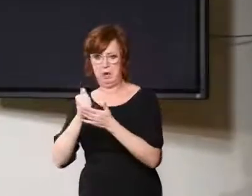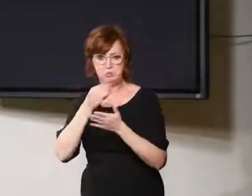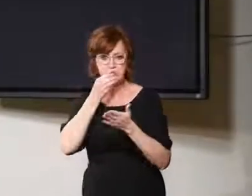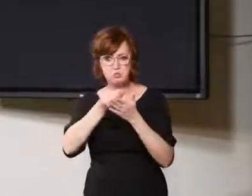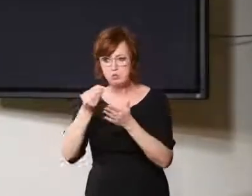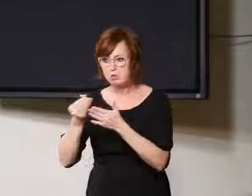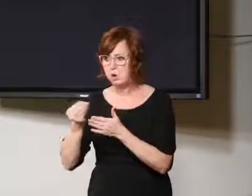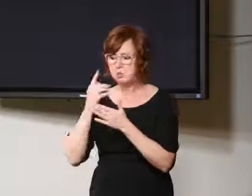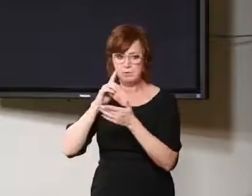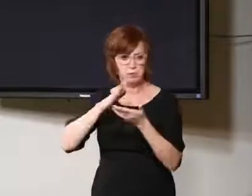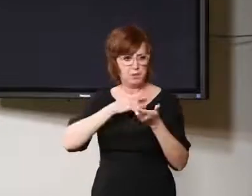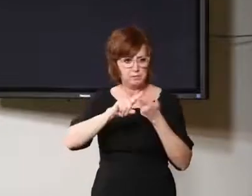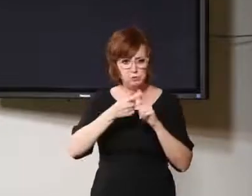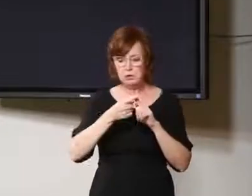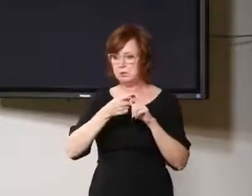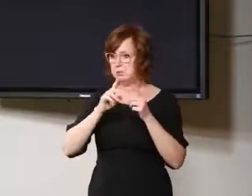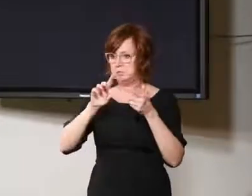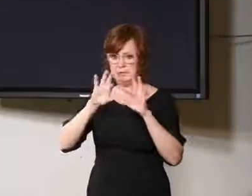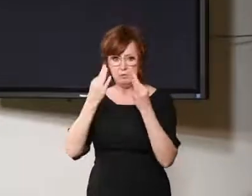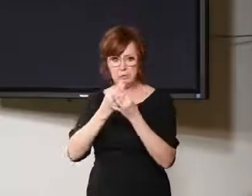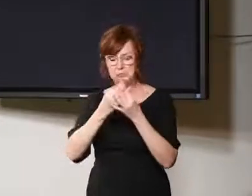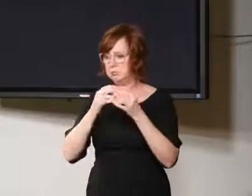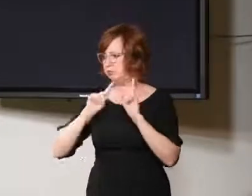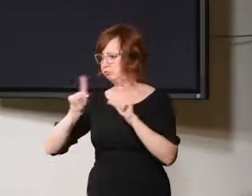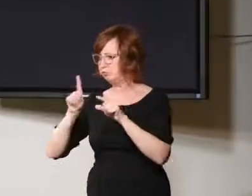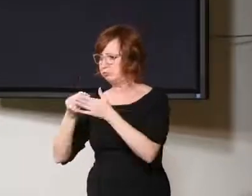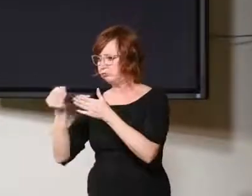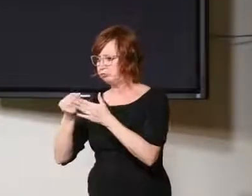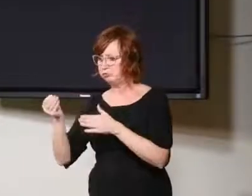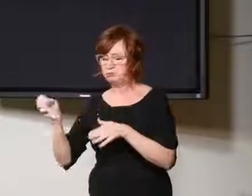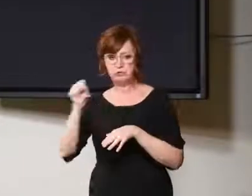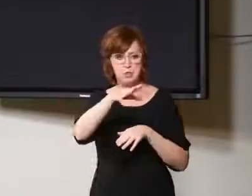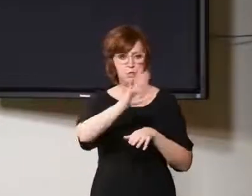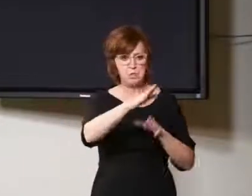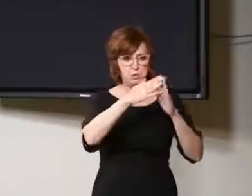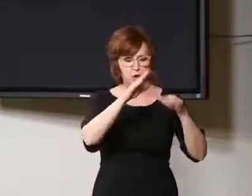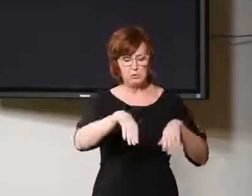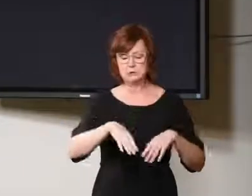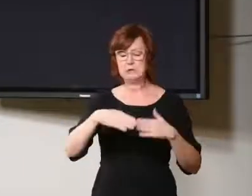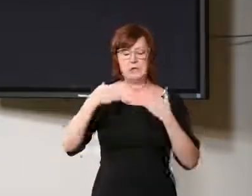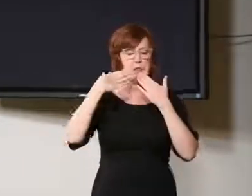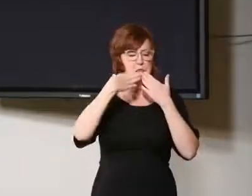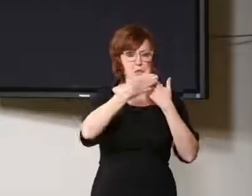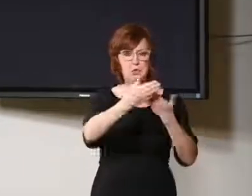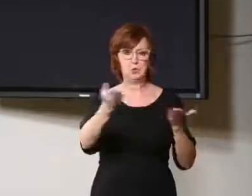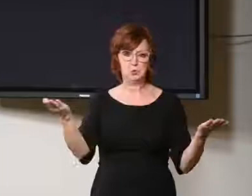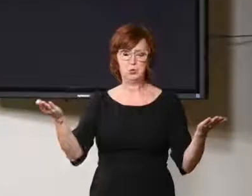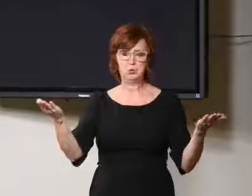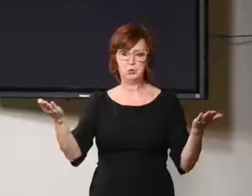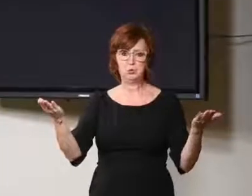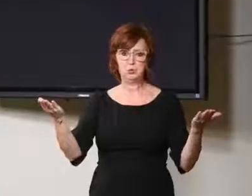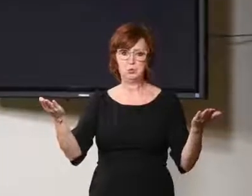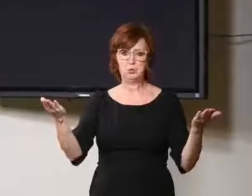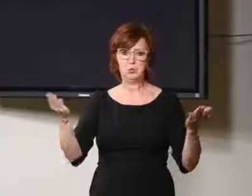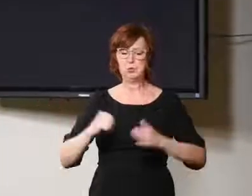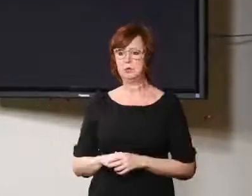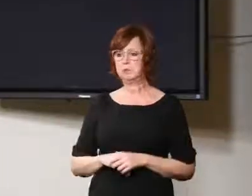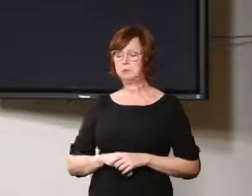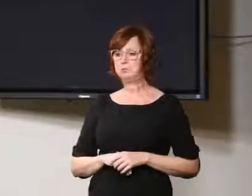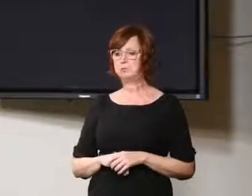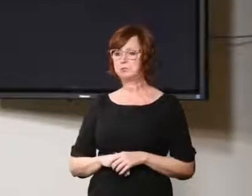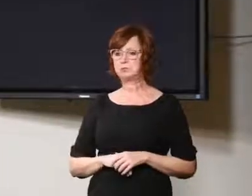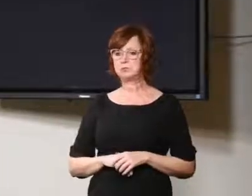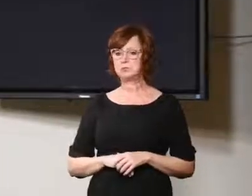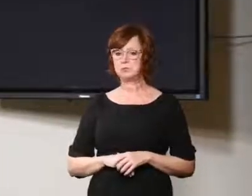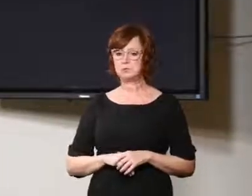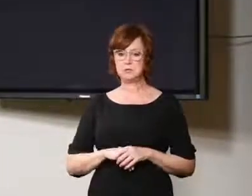friend or a family member or a relative. Thank you to everyone for so quickly adapting to this, what is